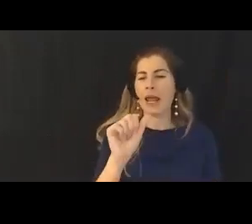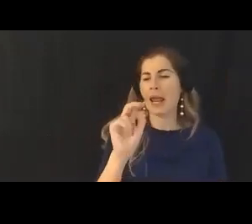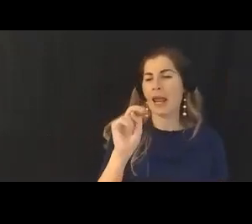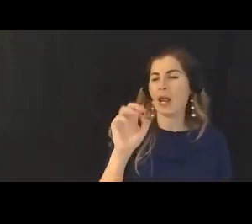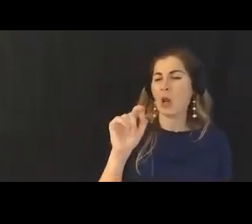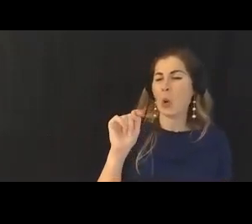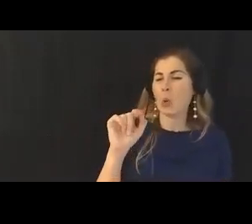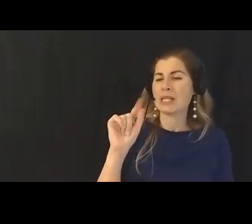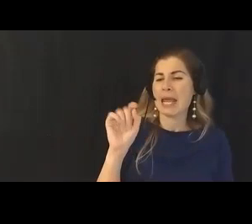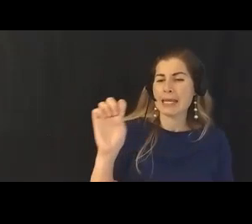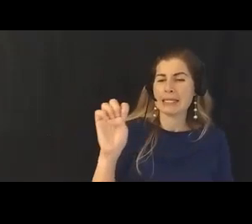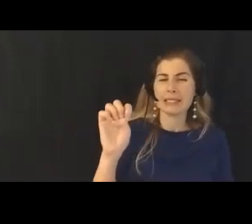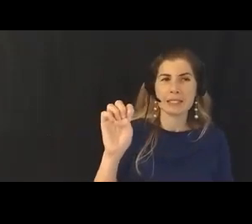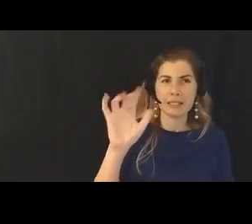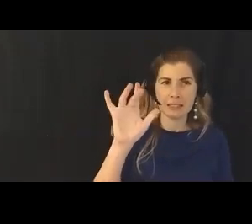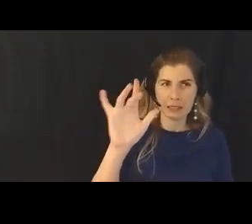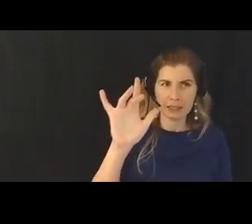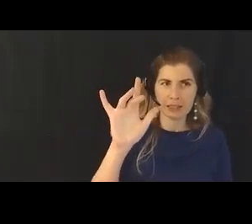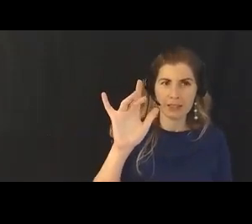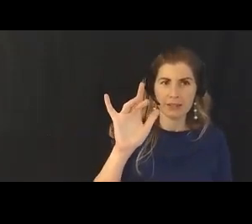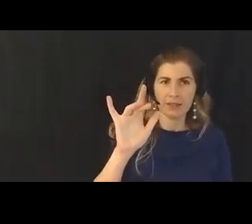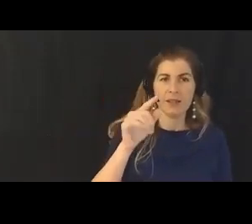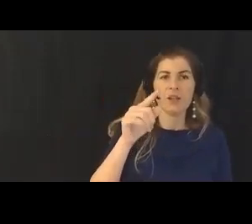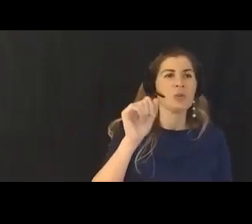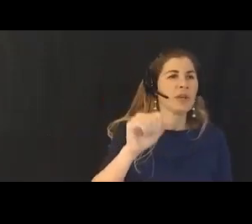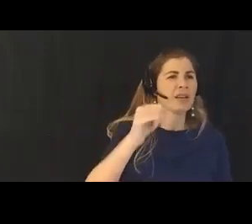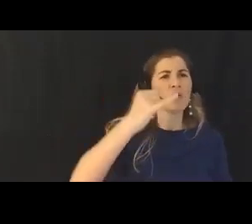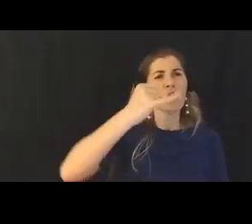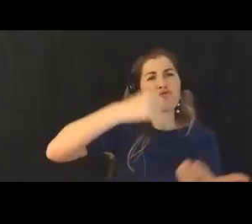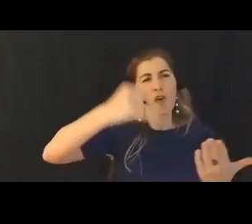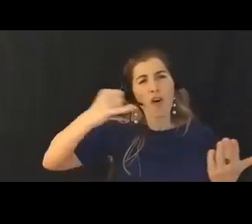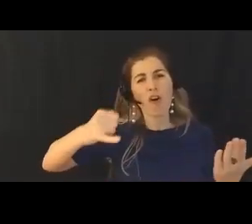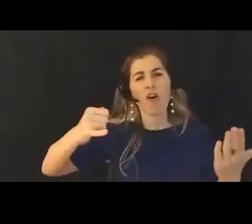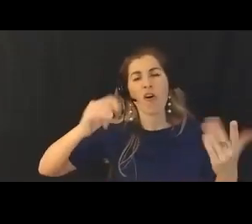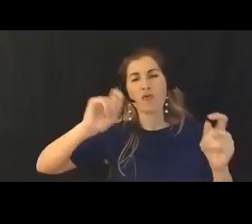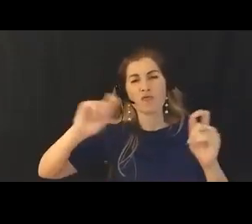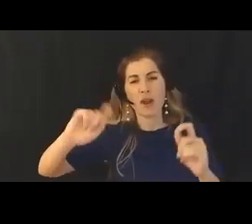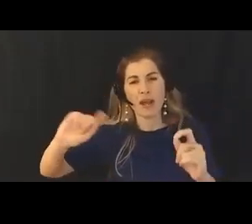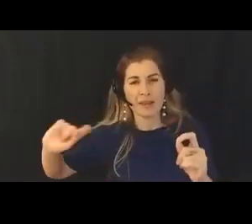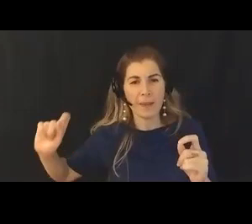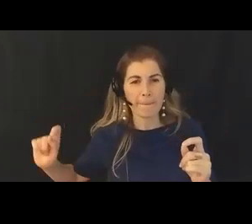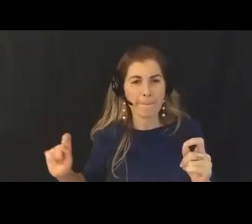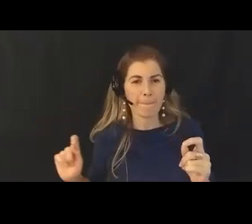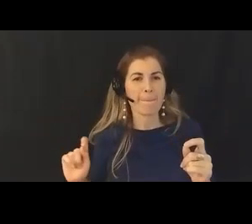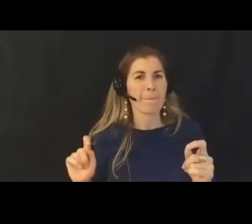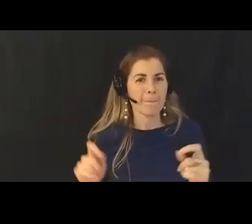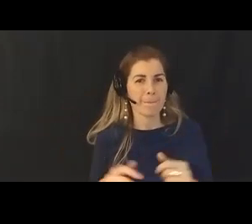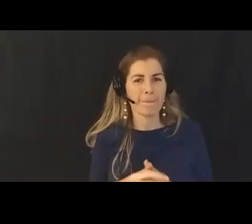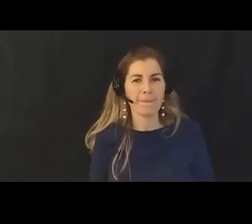you click Annotate, you should be able to draw and write on this whiteboard that you see in front of